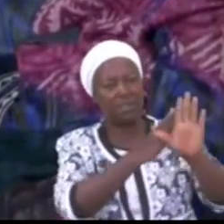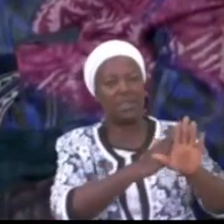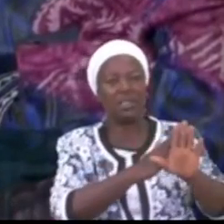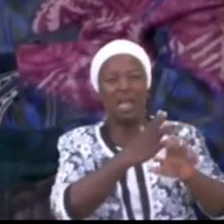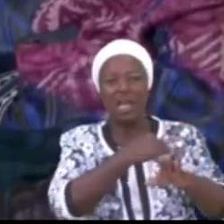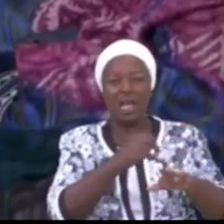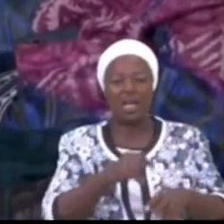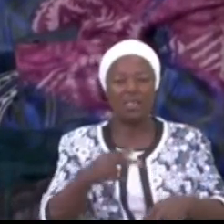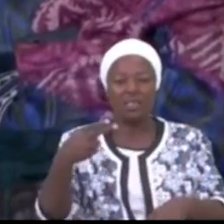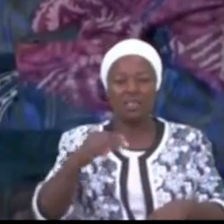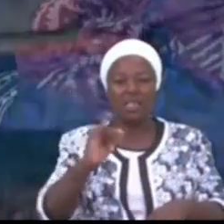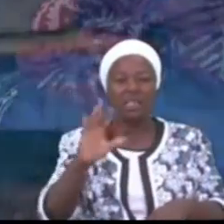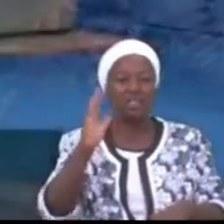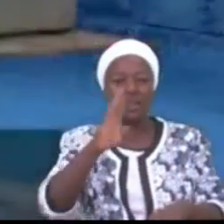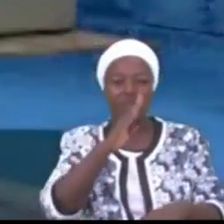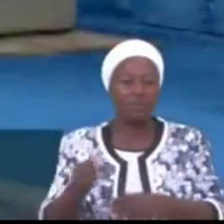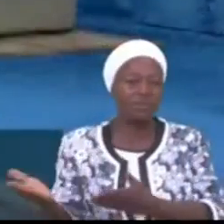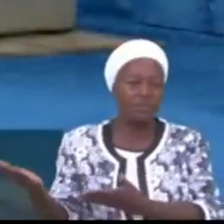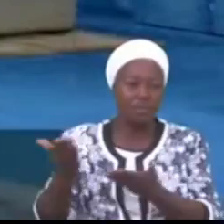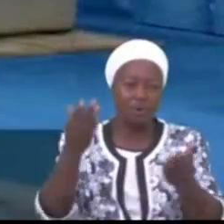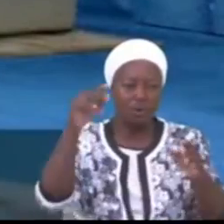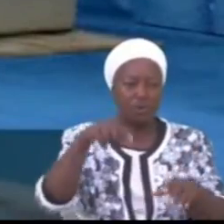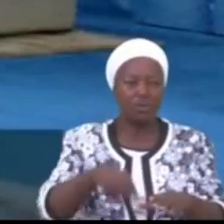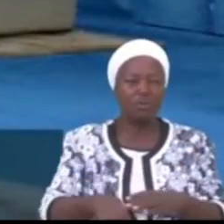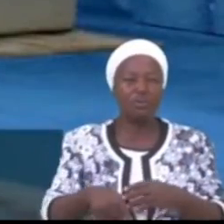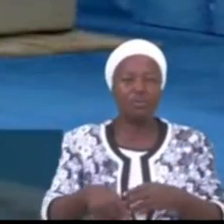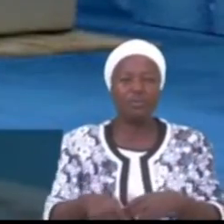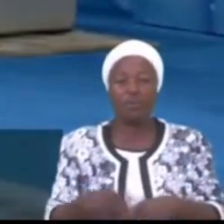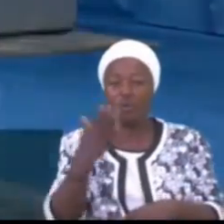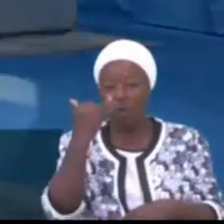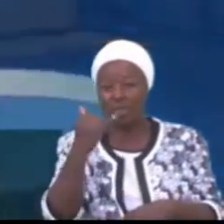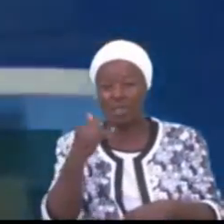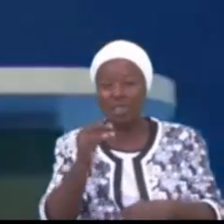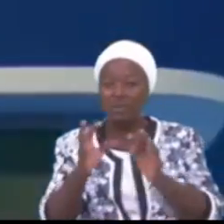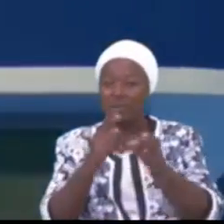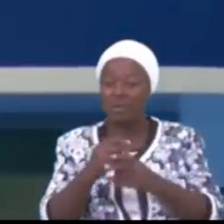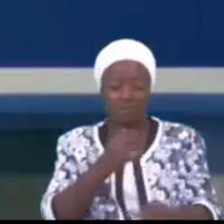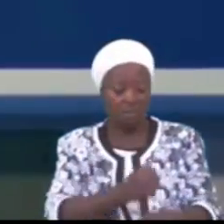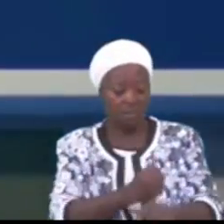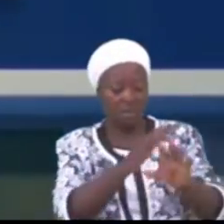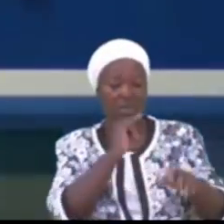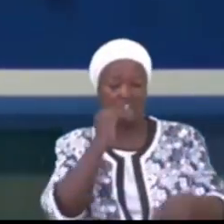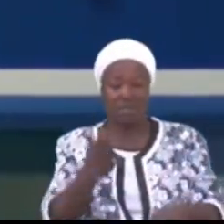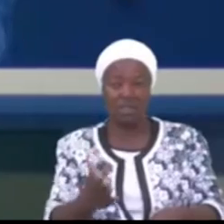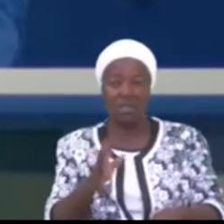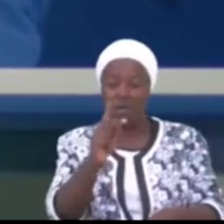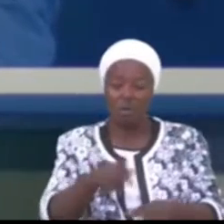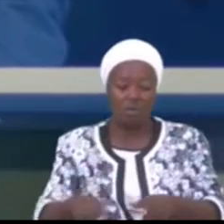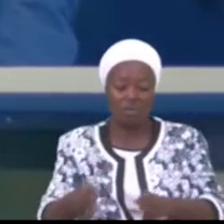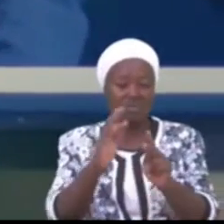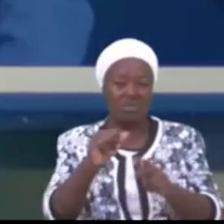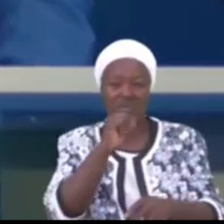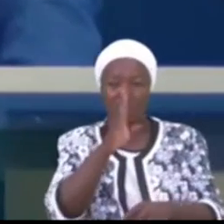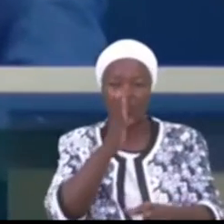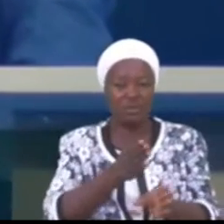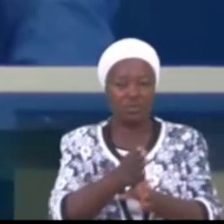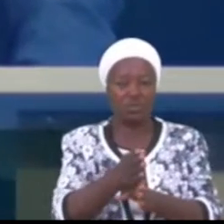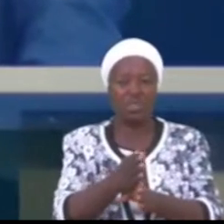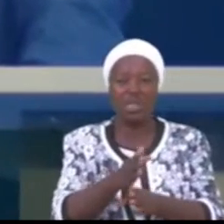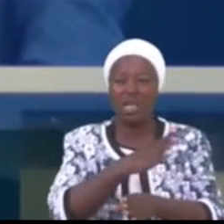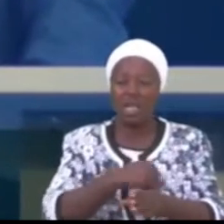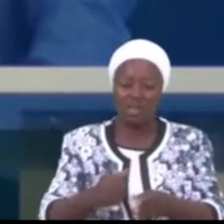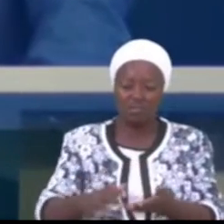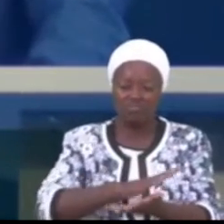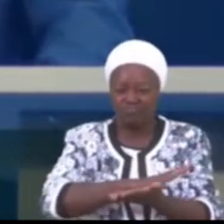be brought low. Why? Because if the mountain is there, your path will not be straight and